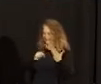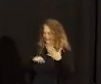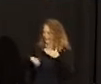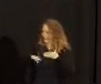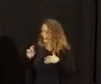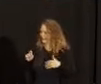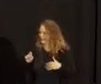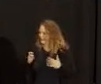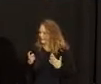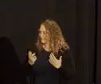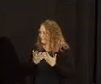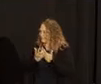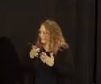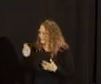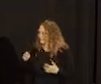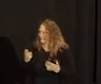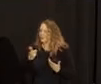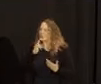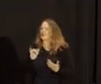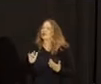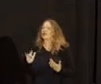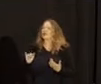it really is, you know,